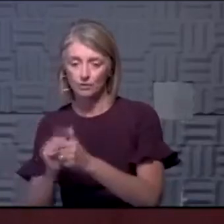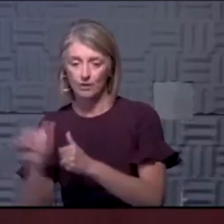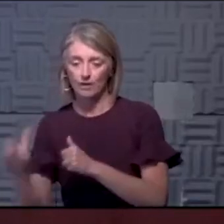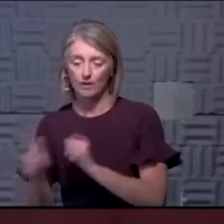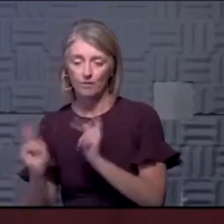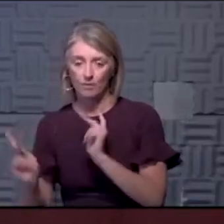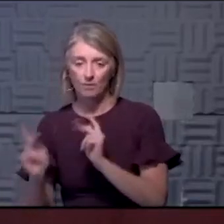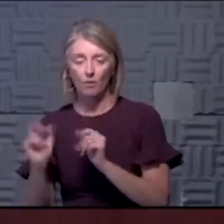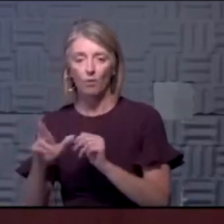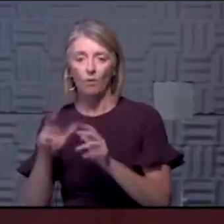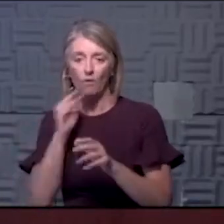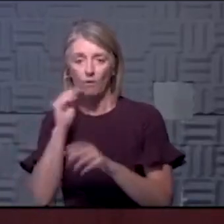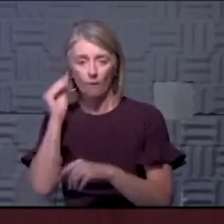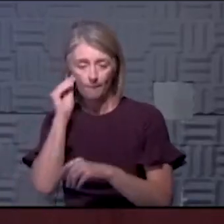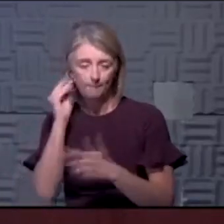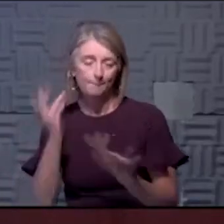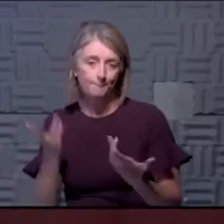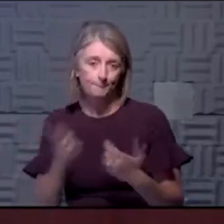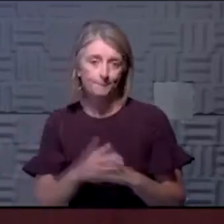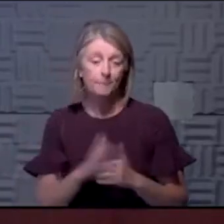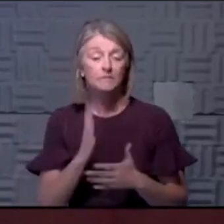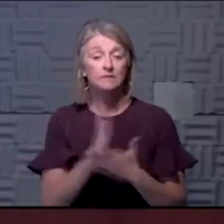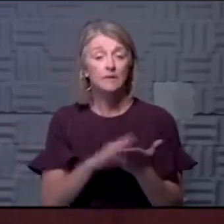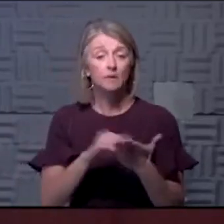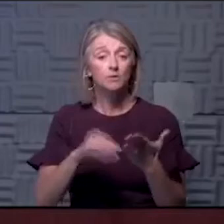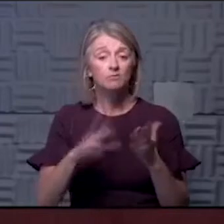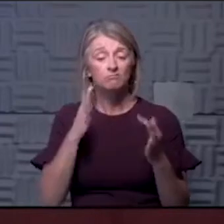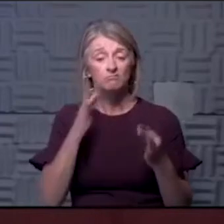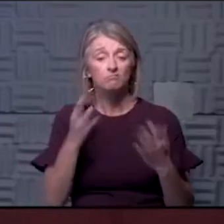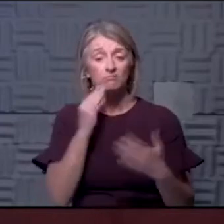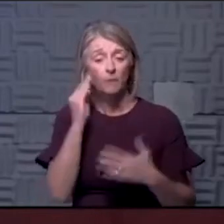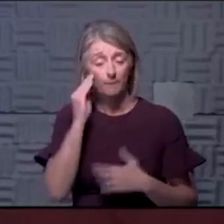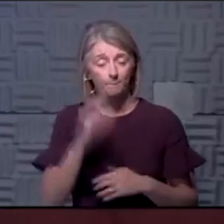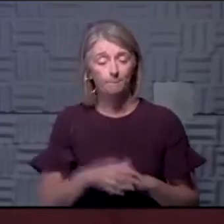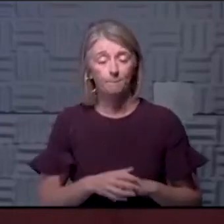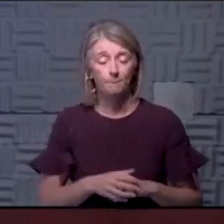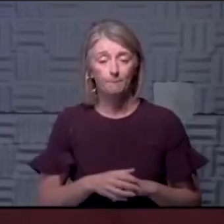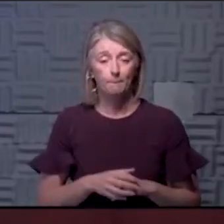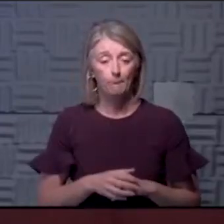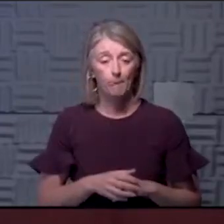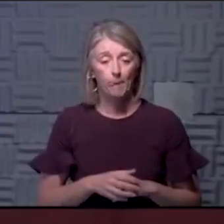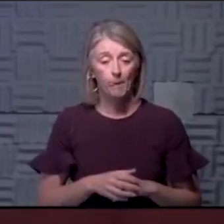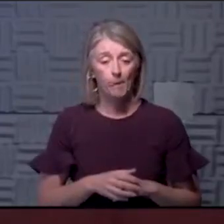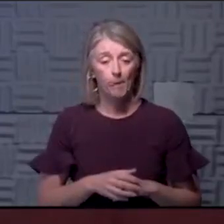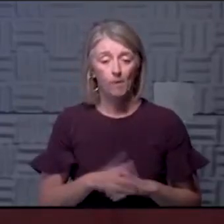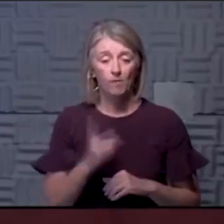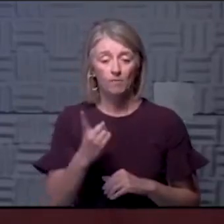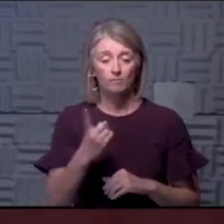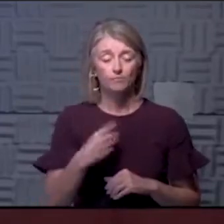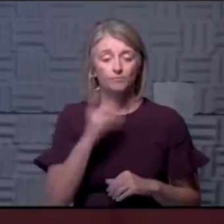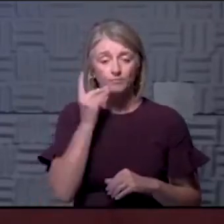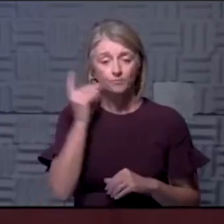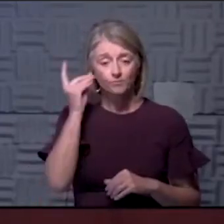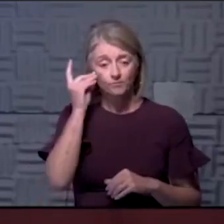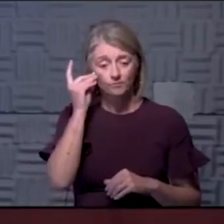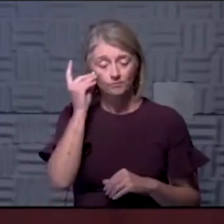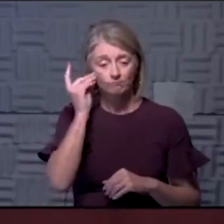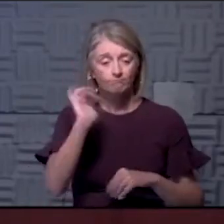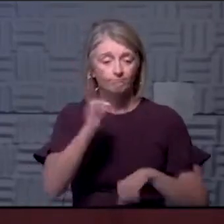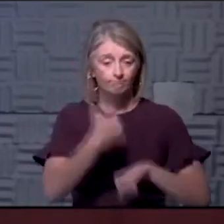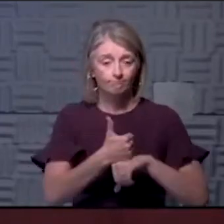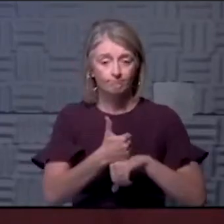with others, or to go home, which some students have opted to do as well. We set aside a separate dormitory for